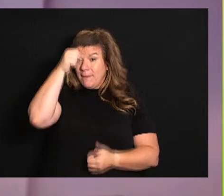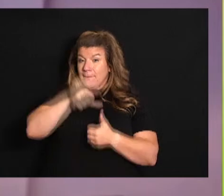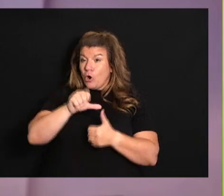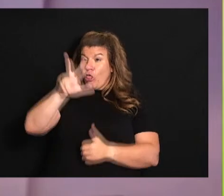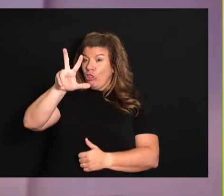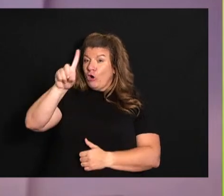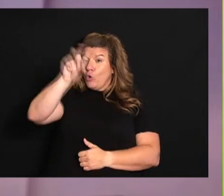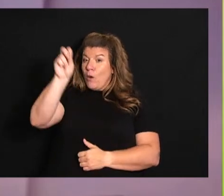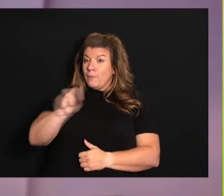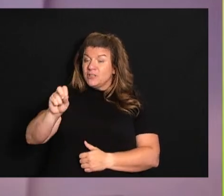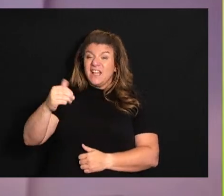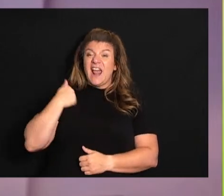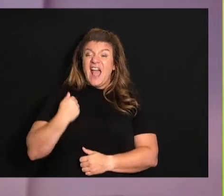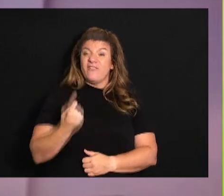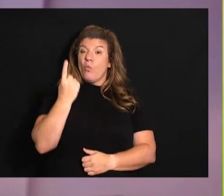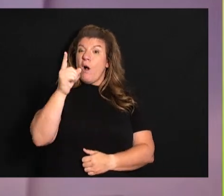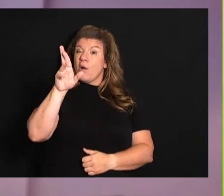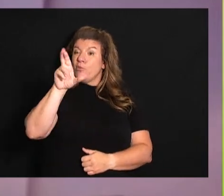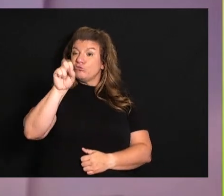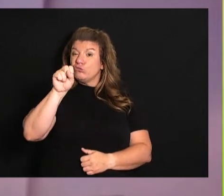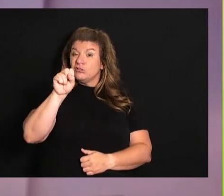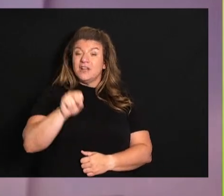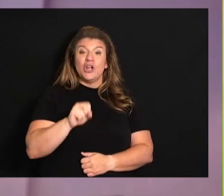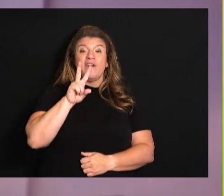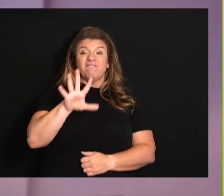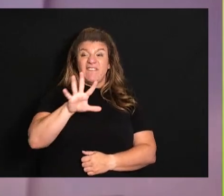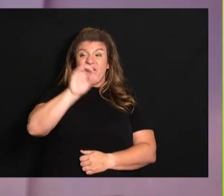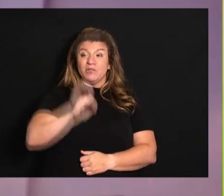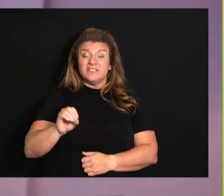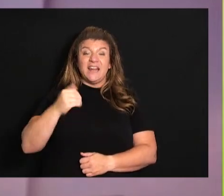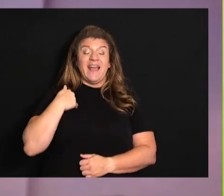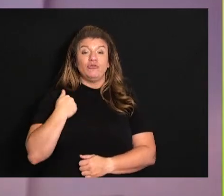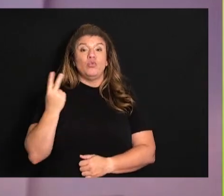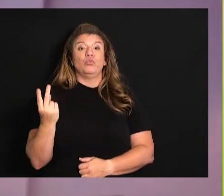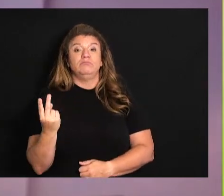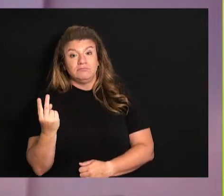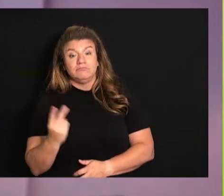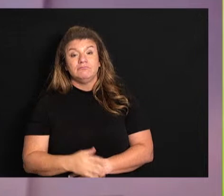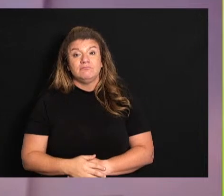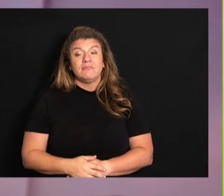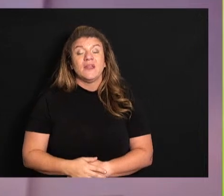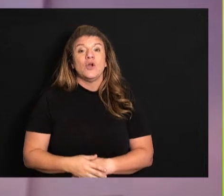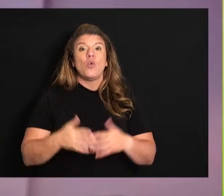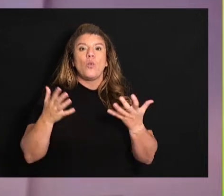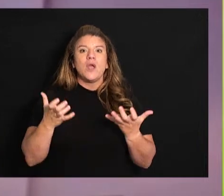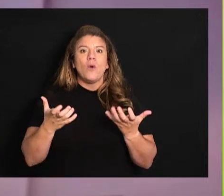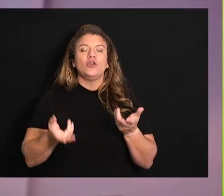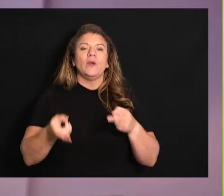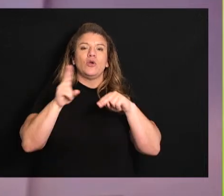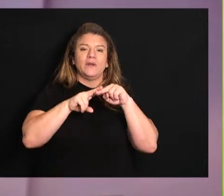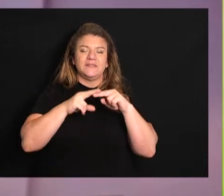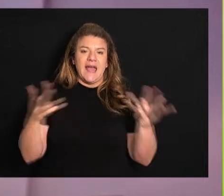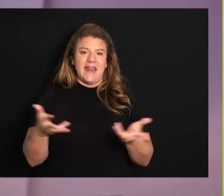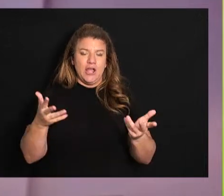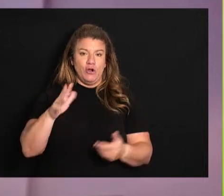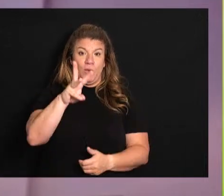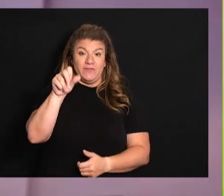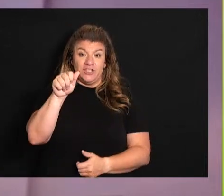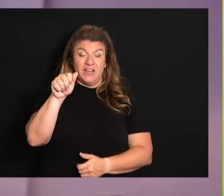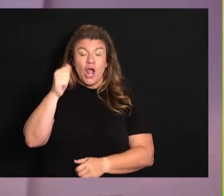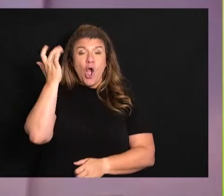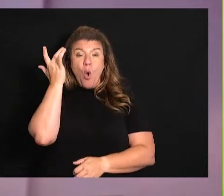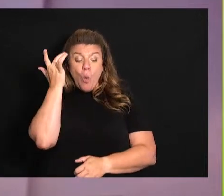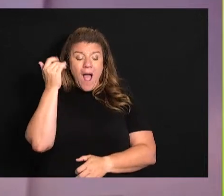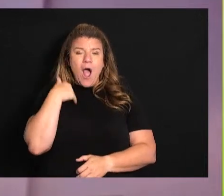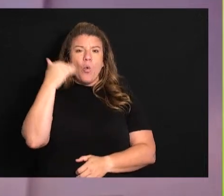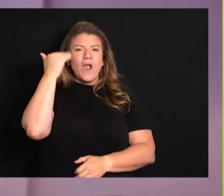have had 1 booster and about 5% have had 2 boosters. So we want to increase that in West Virginia, because we know staying